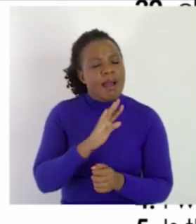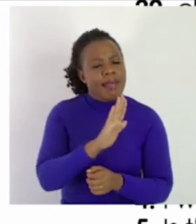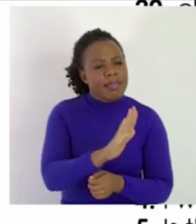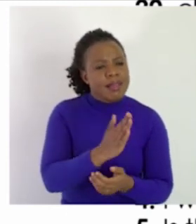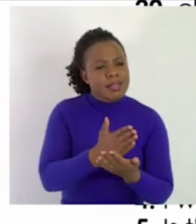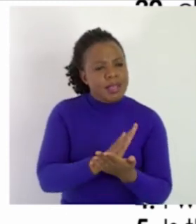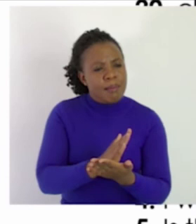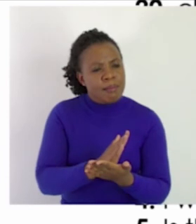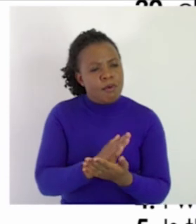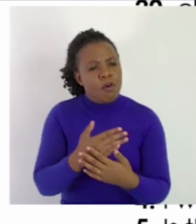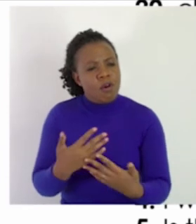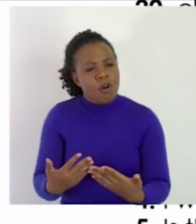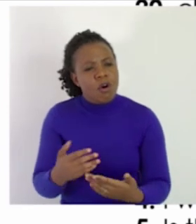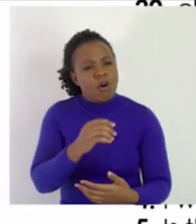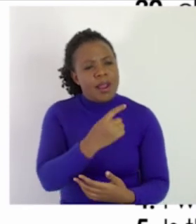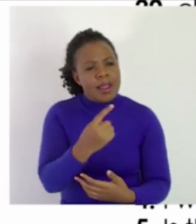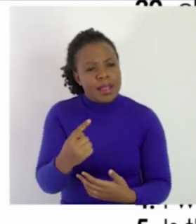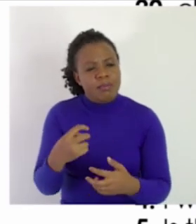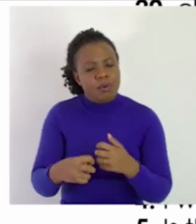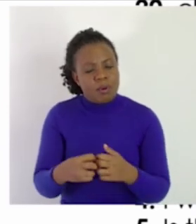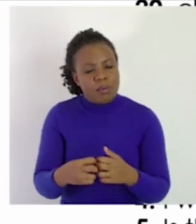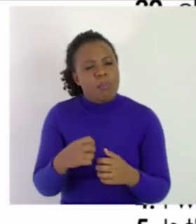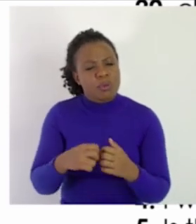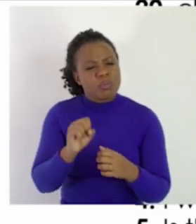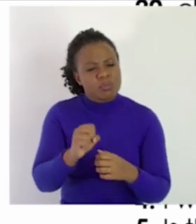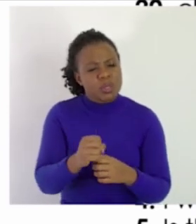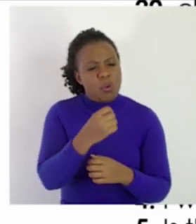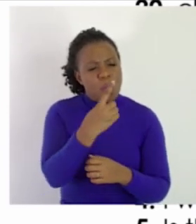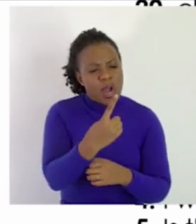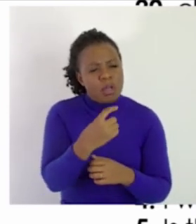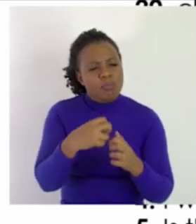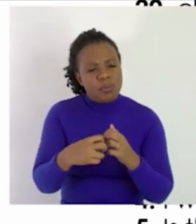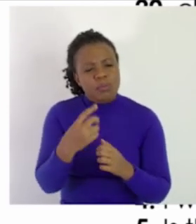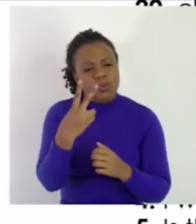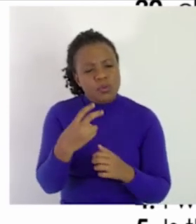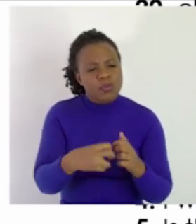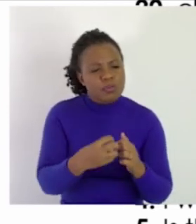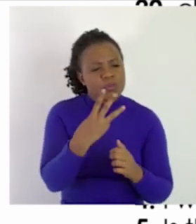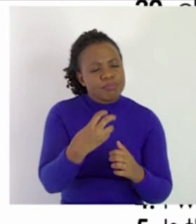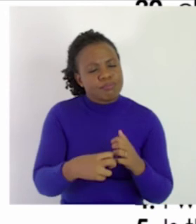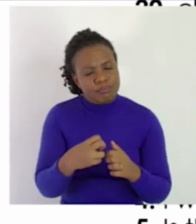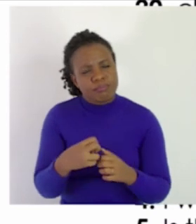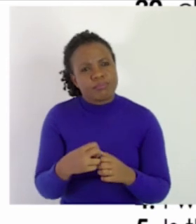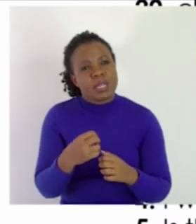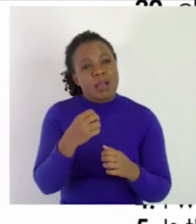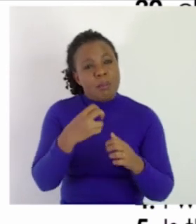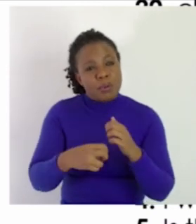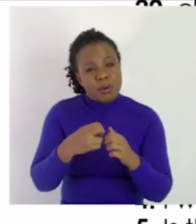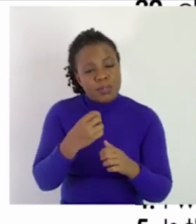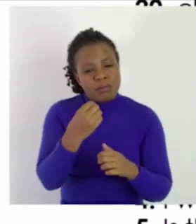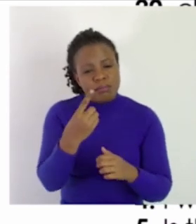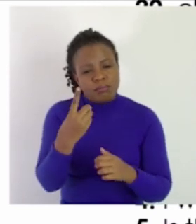problems? Problem 1, problem 2, 3 problems, 4 problems, 5 problems.